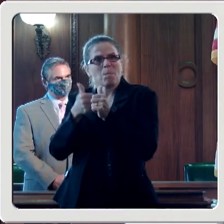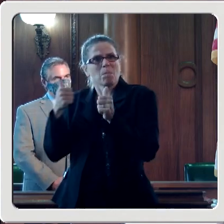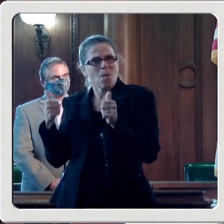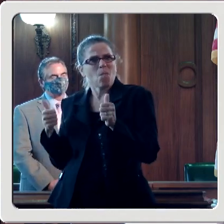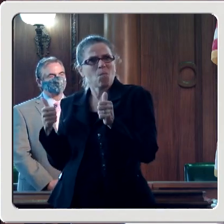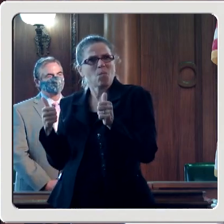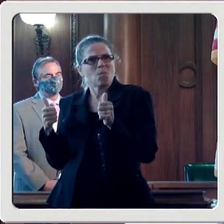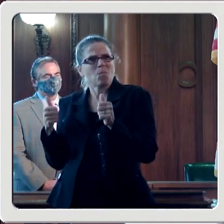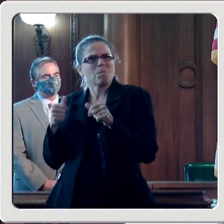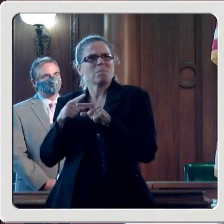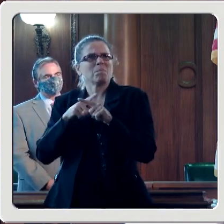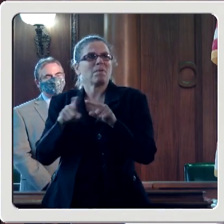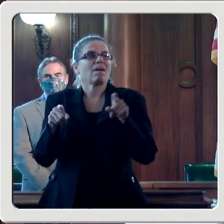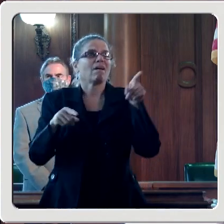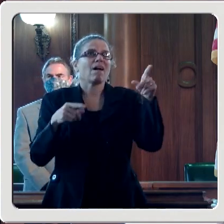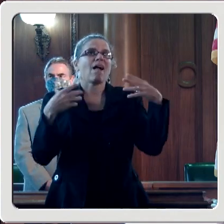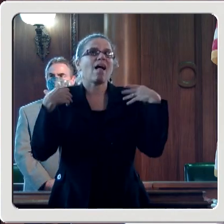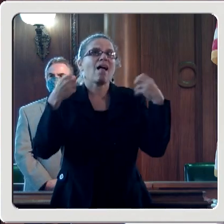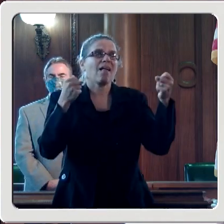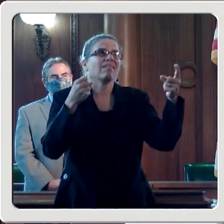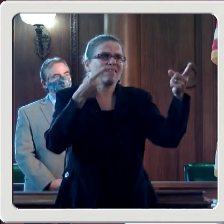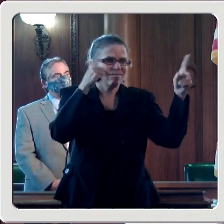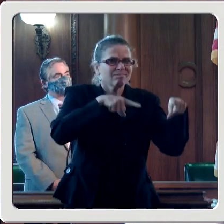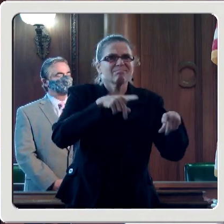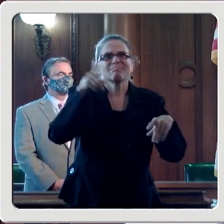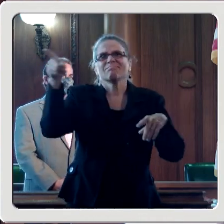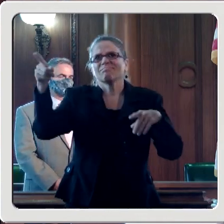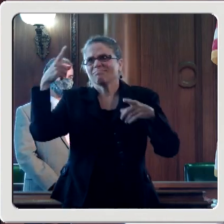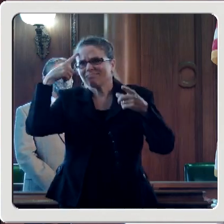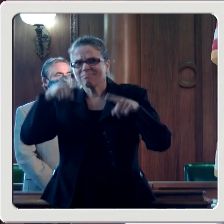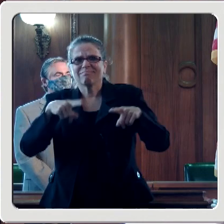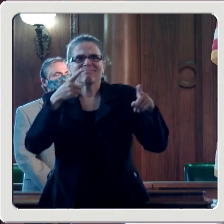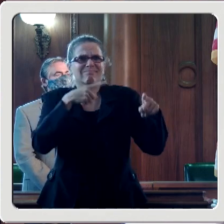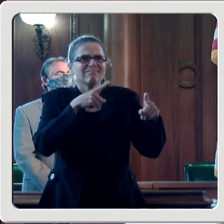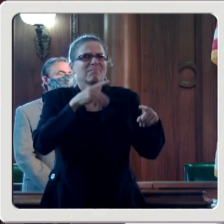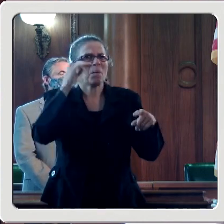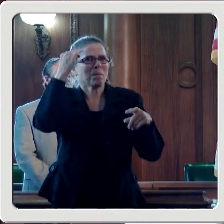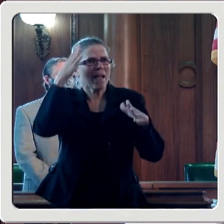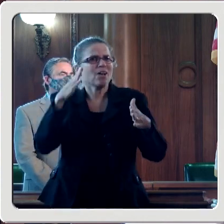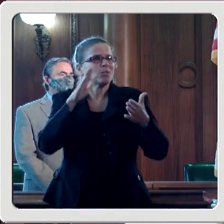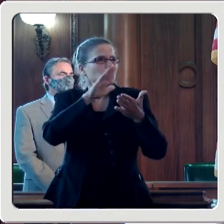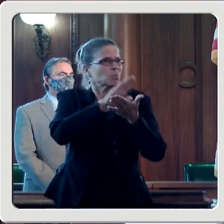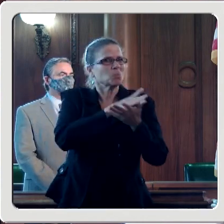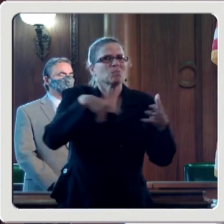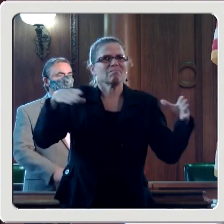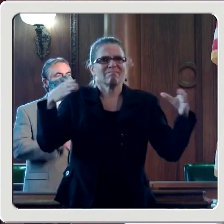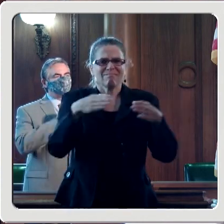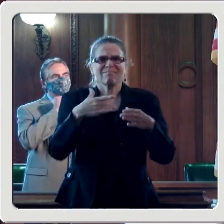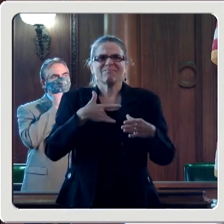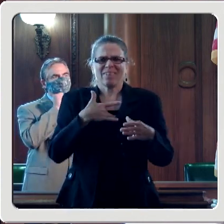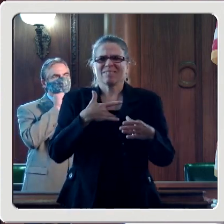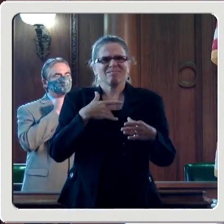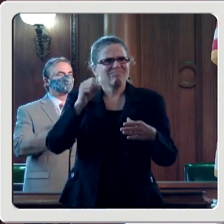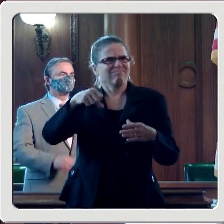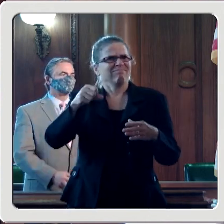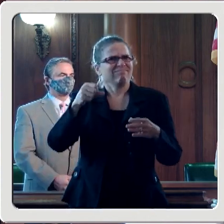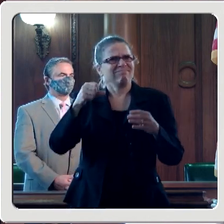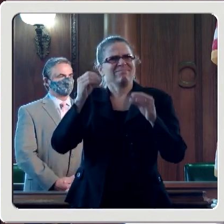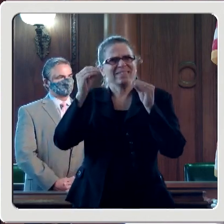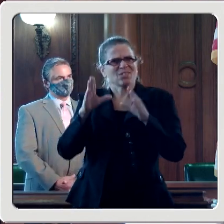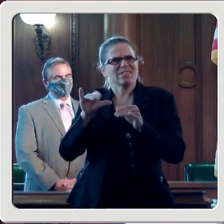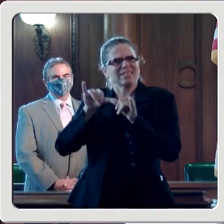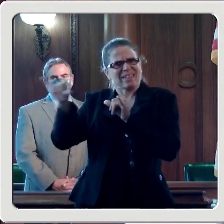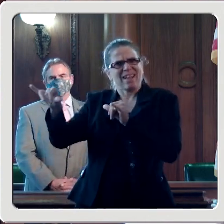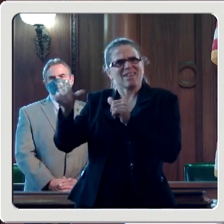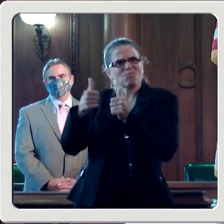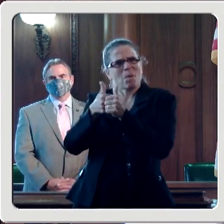health commissioner, Pat Sullivan with the buildings, the mayor and the school committee, we feel strongly that it is more prudent to